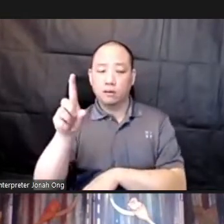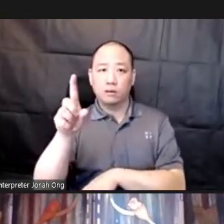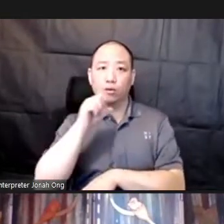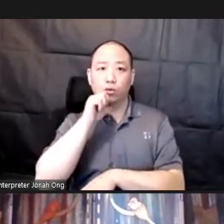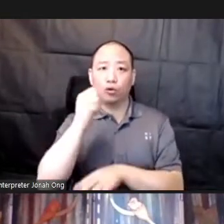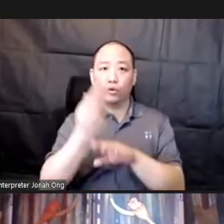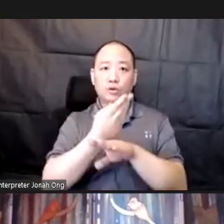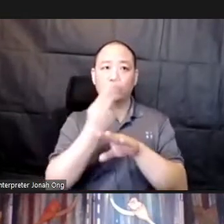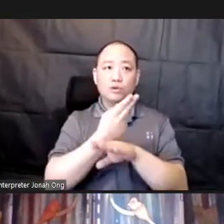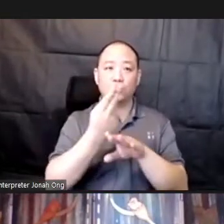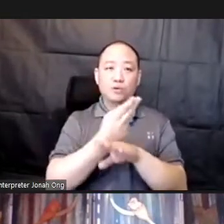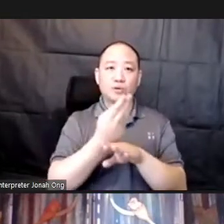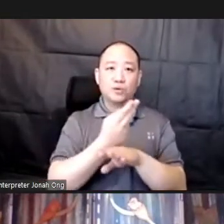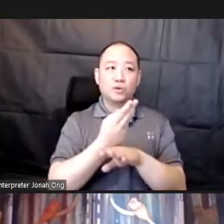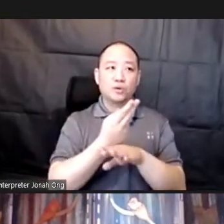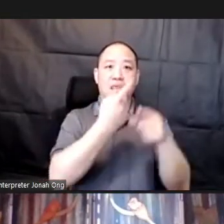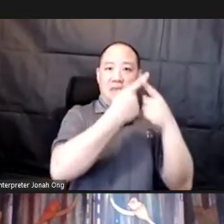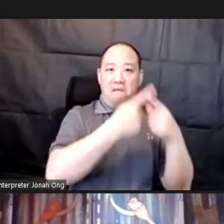any other term?